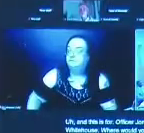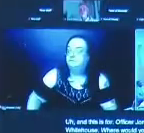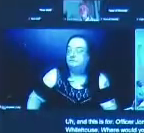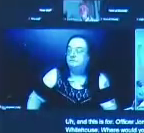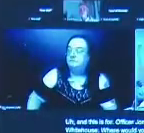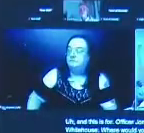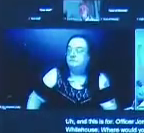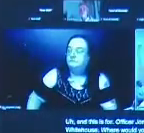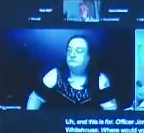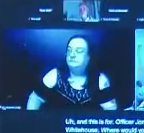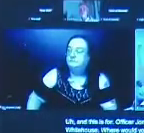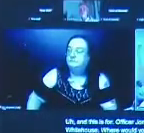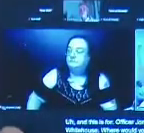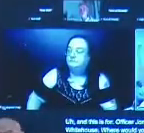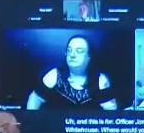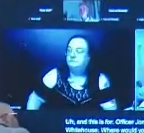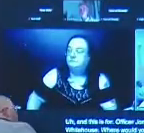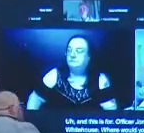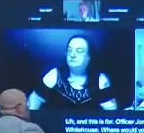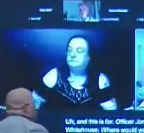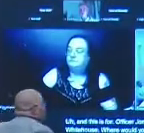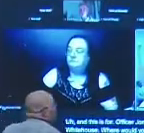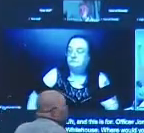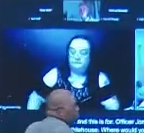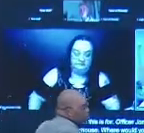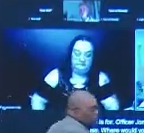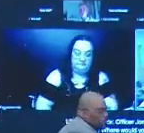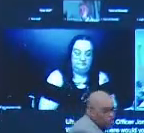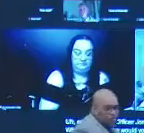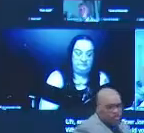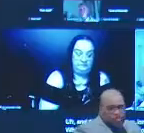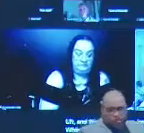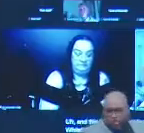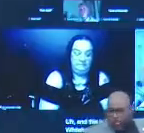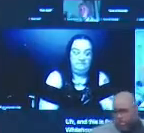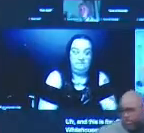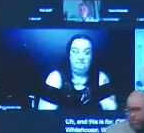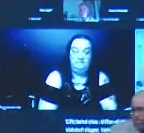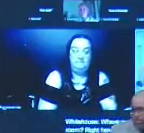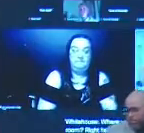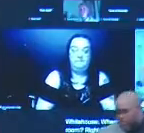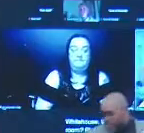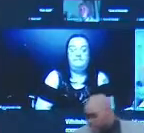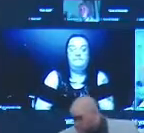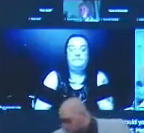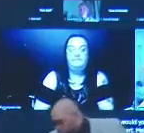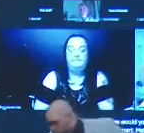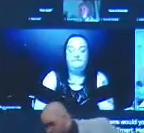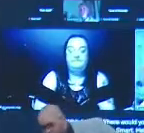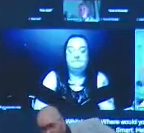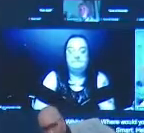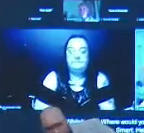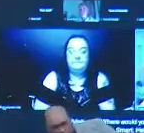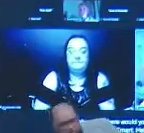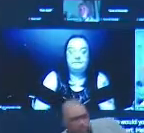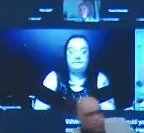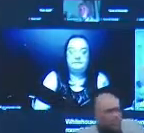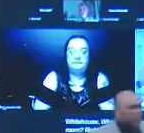Hello. Oh. Glad you put wheels on that. So,